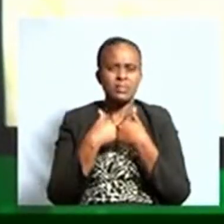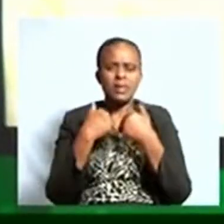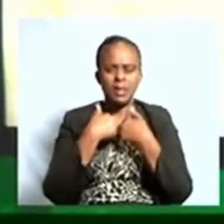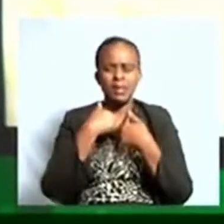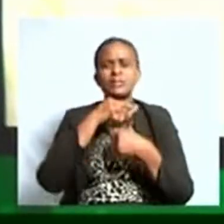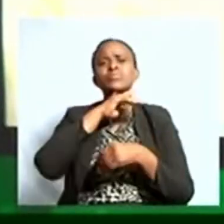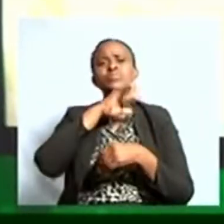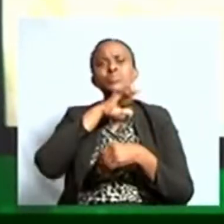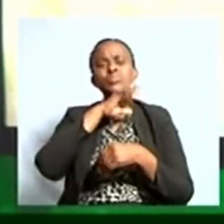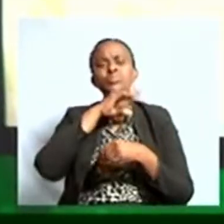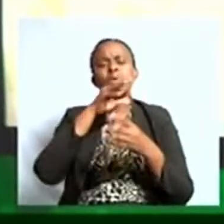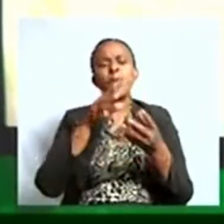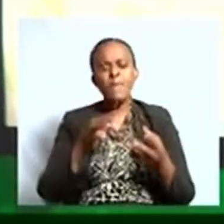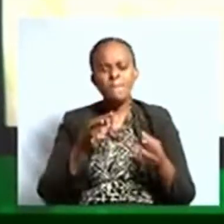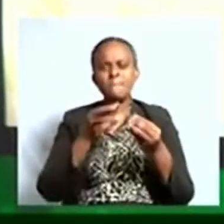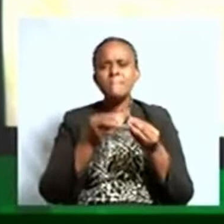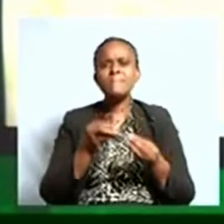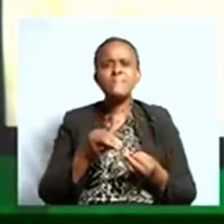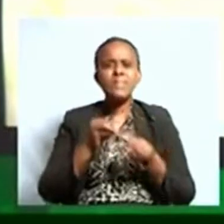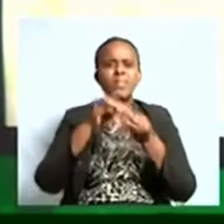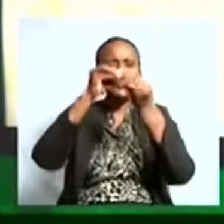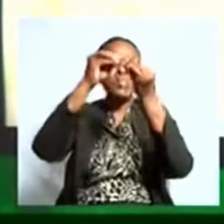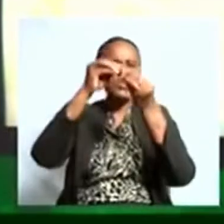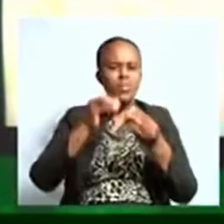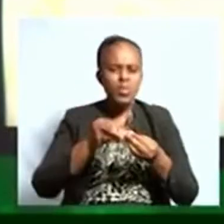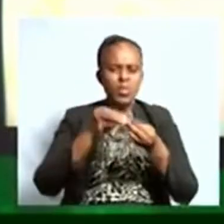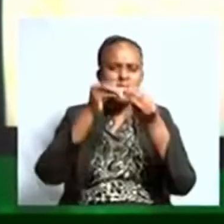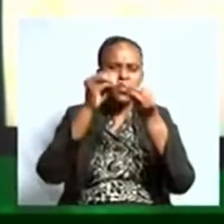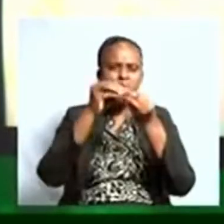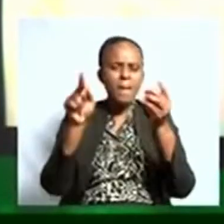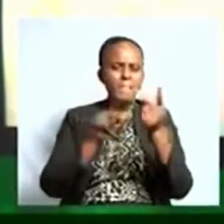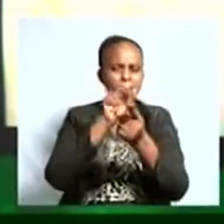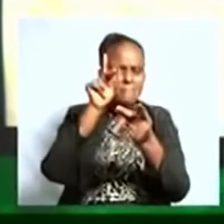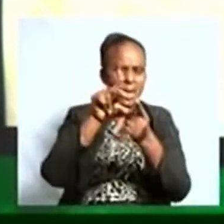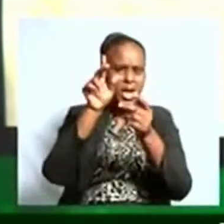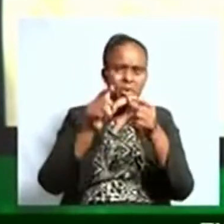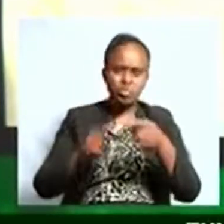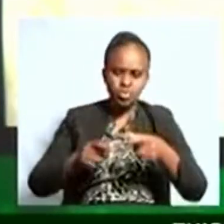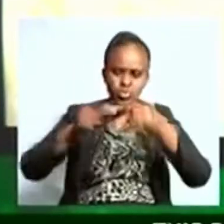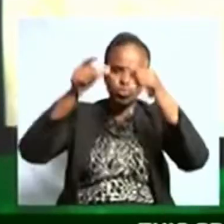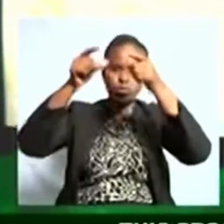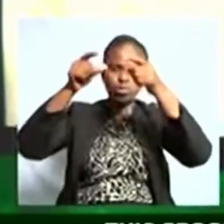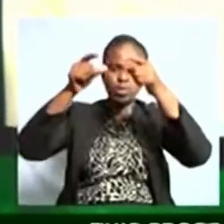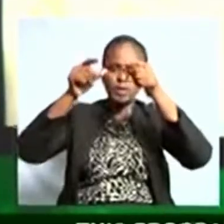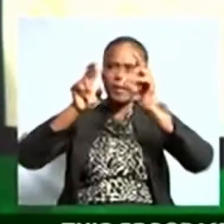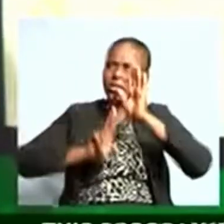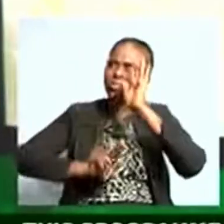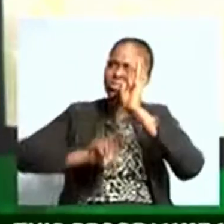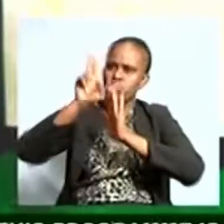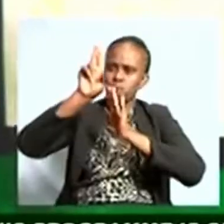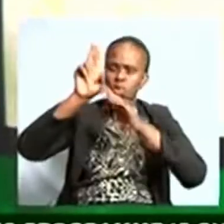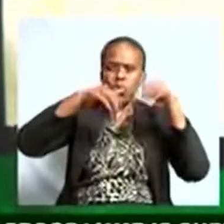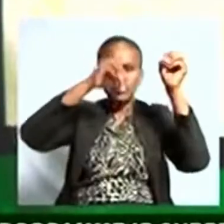garbage accumulating almost closer to the pole of the Zesco, the height of the Zesco pole.